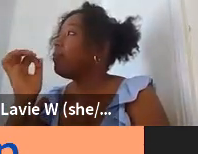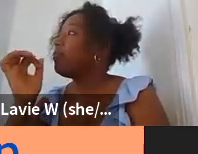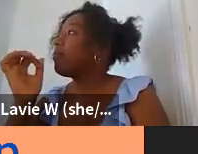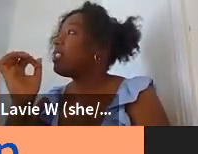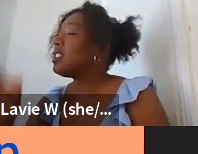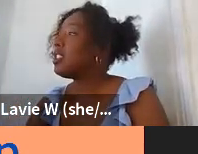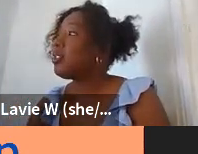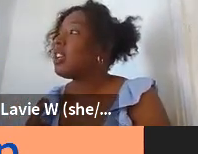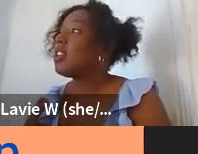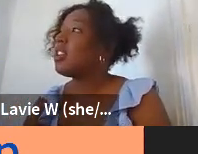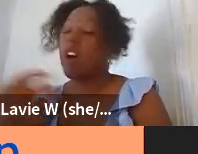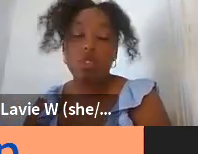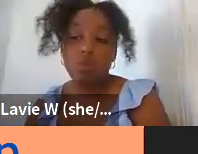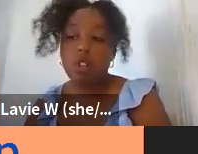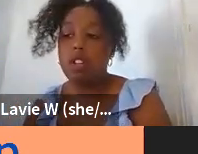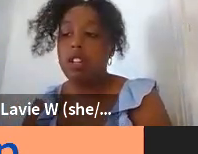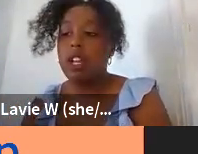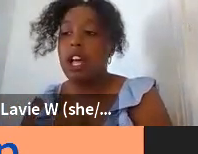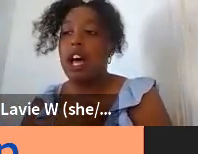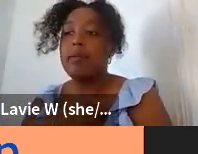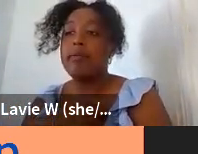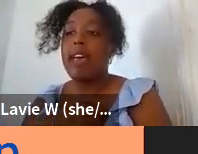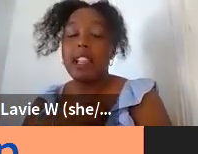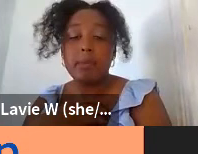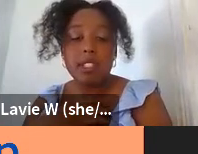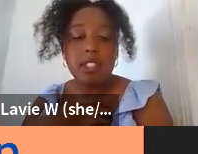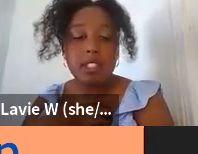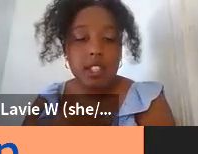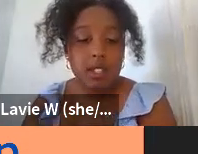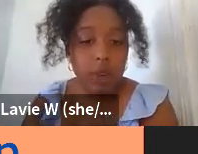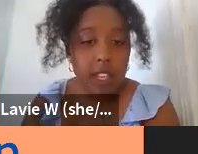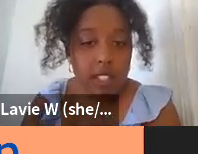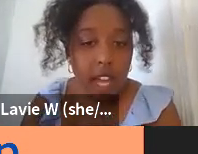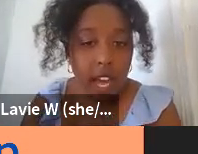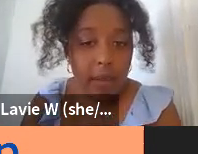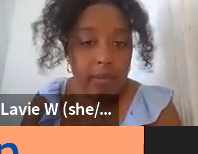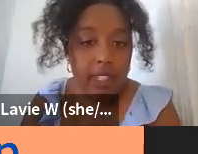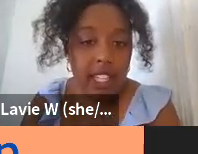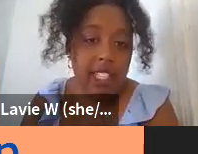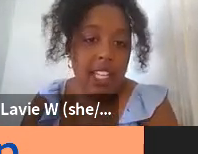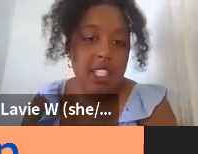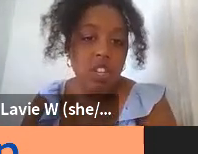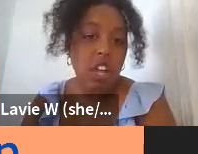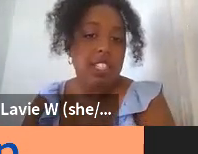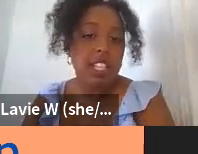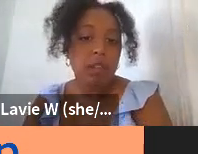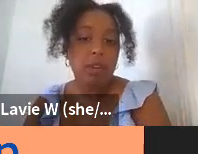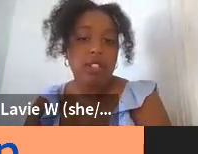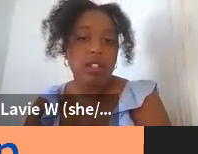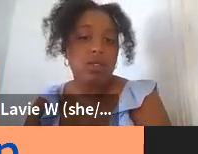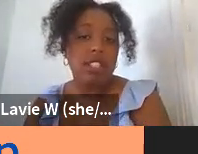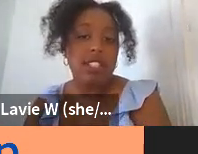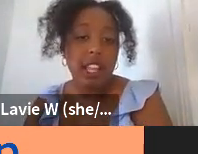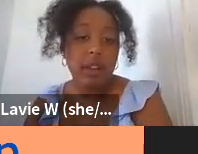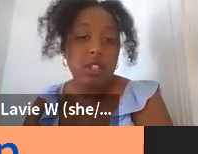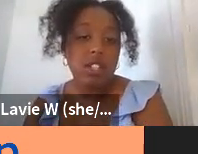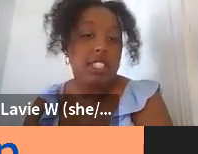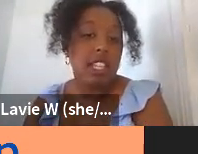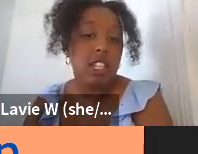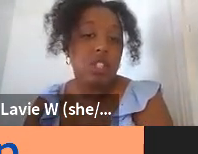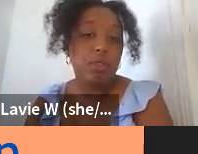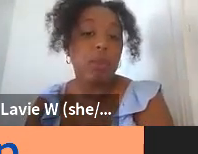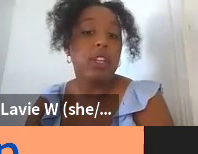and not considering the cultural elements to it. Leah says a non-signing person using sign